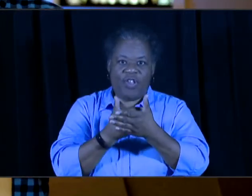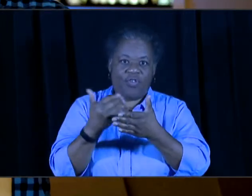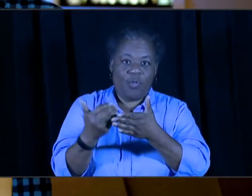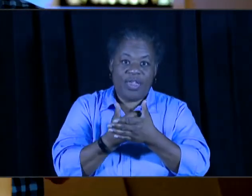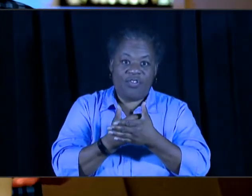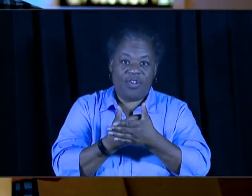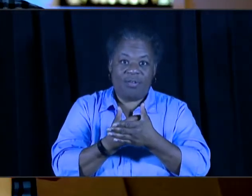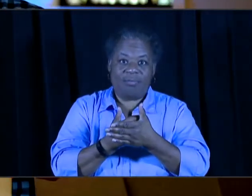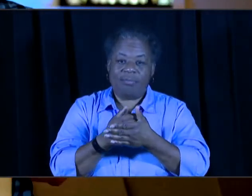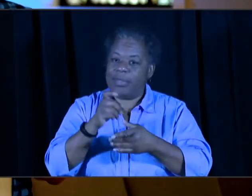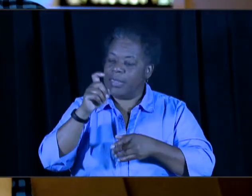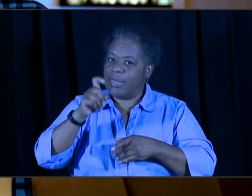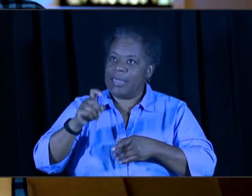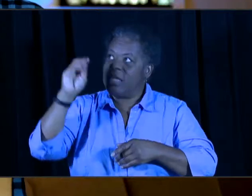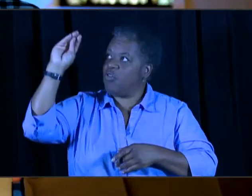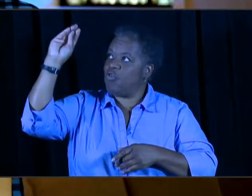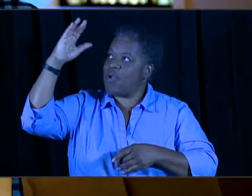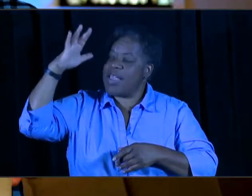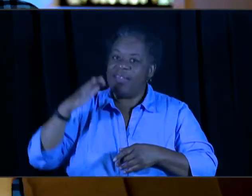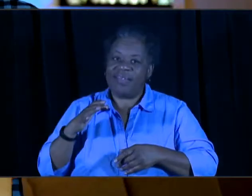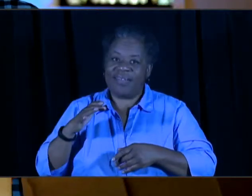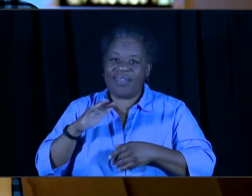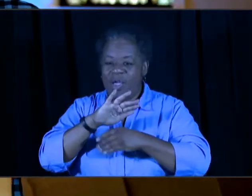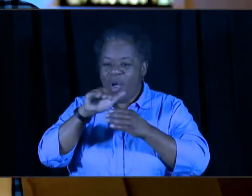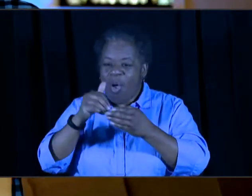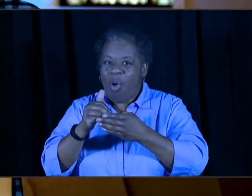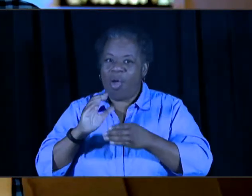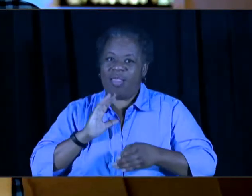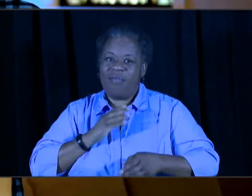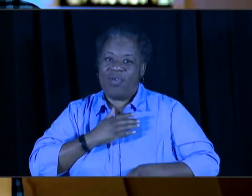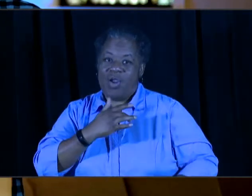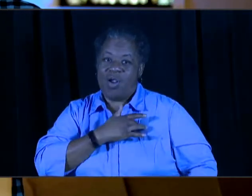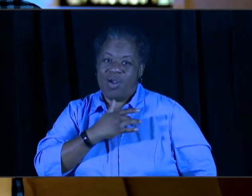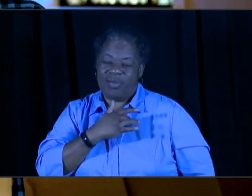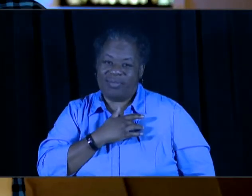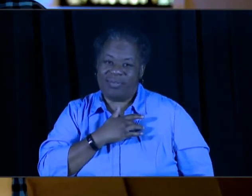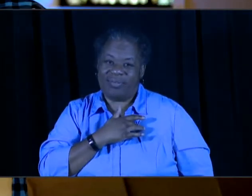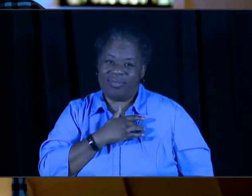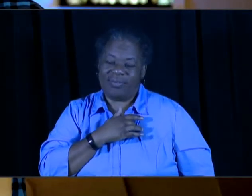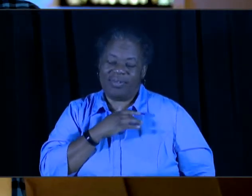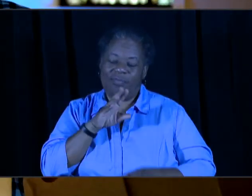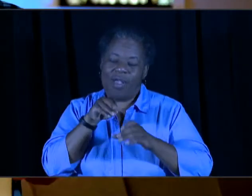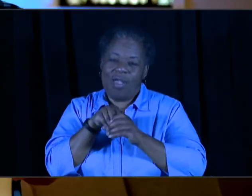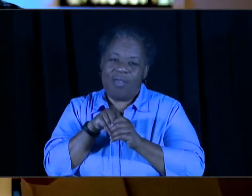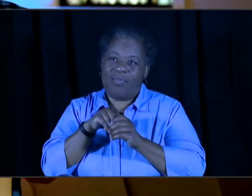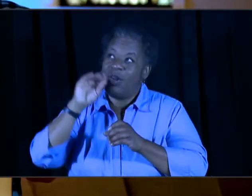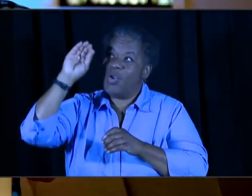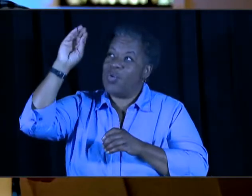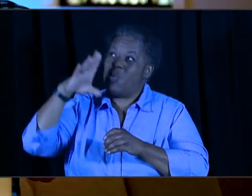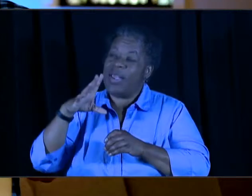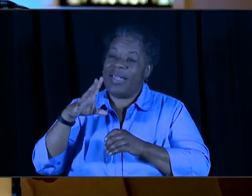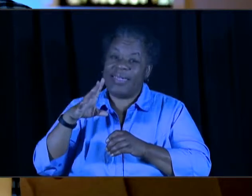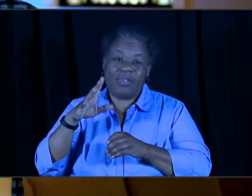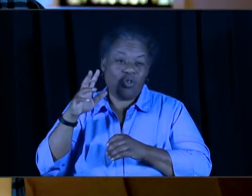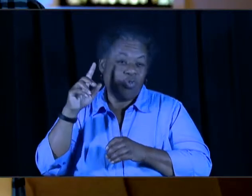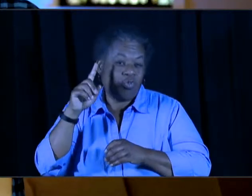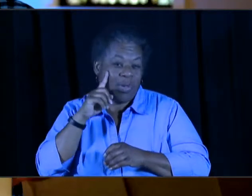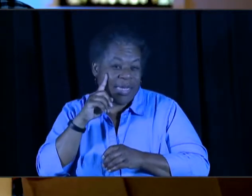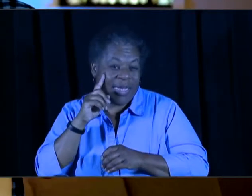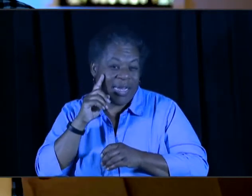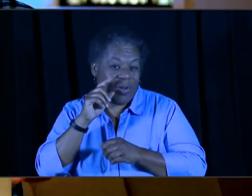take a work of grace in all of our hearts. Grace to hear each other,